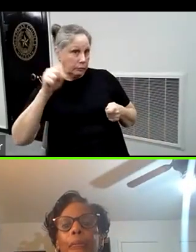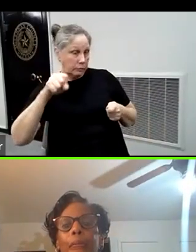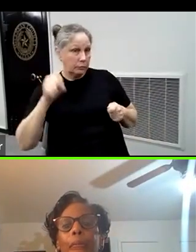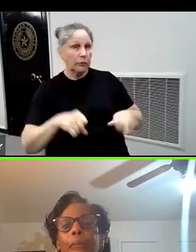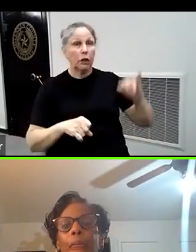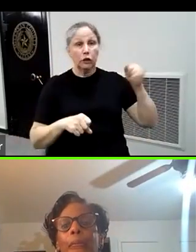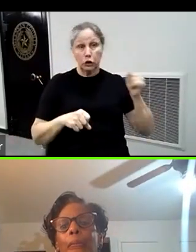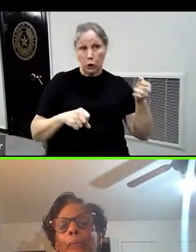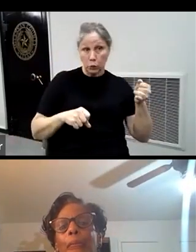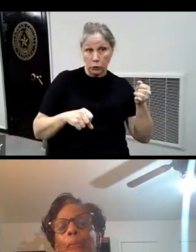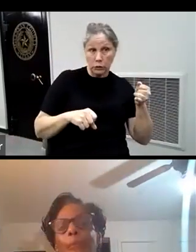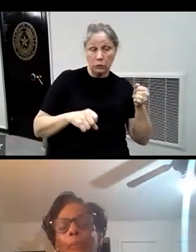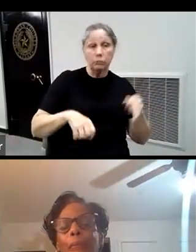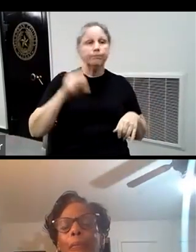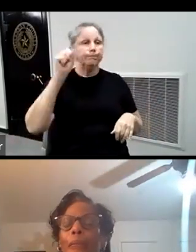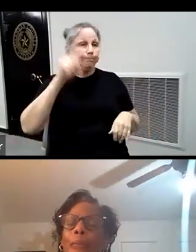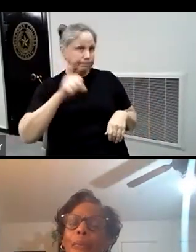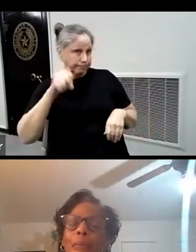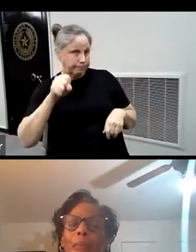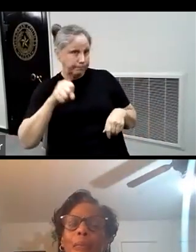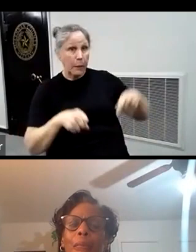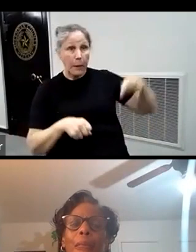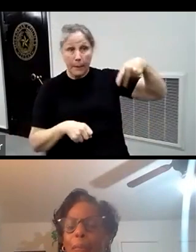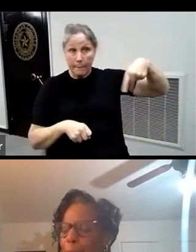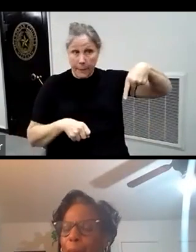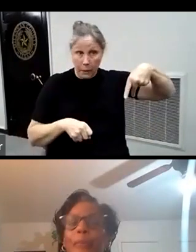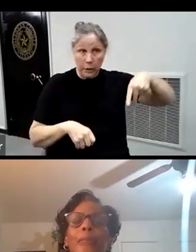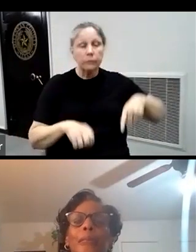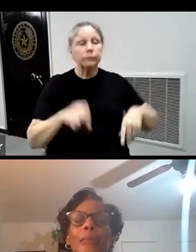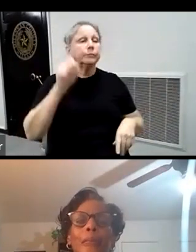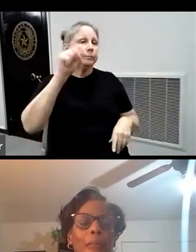Commissioner Jones, Aye.